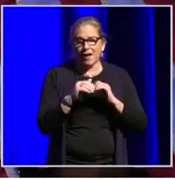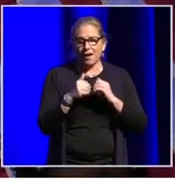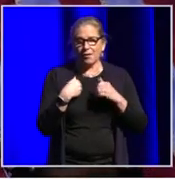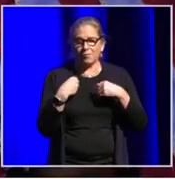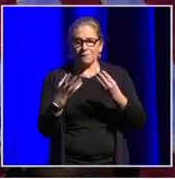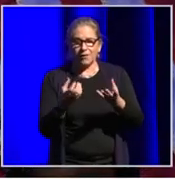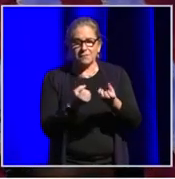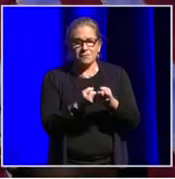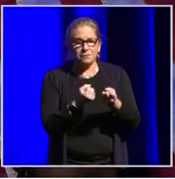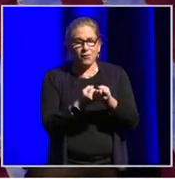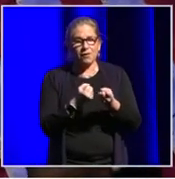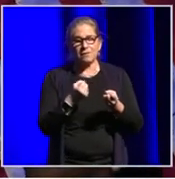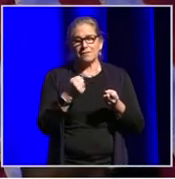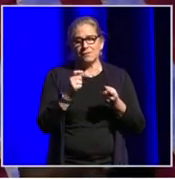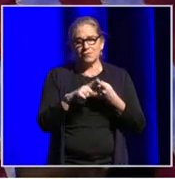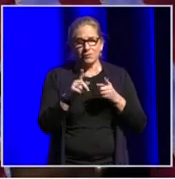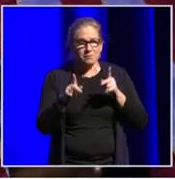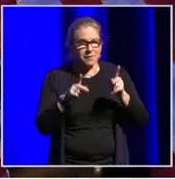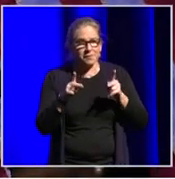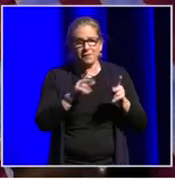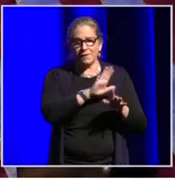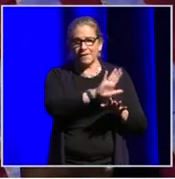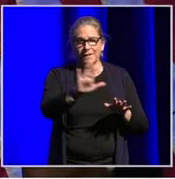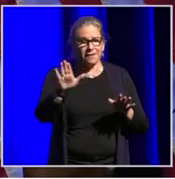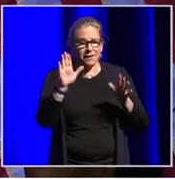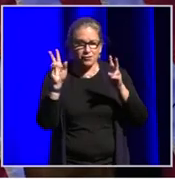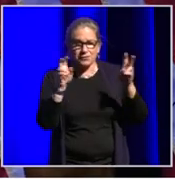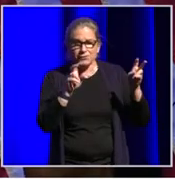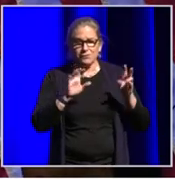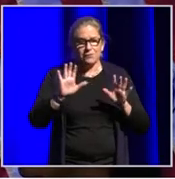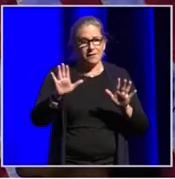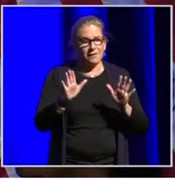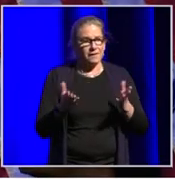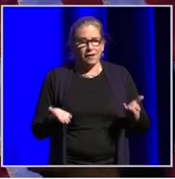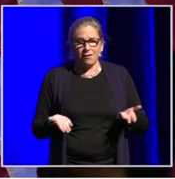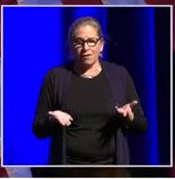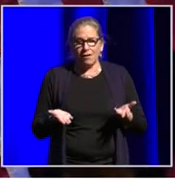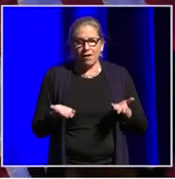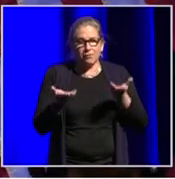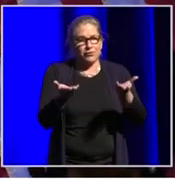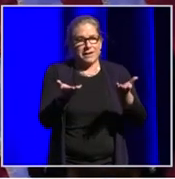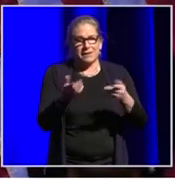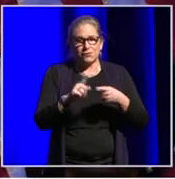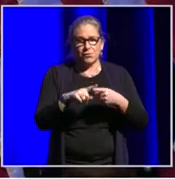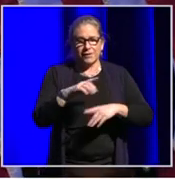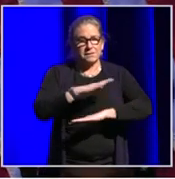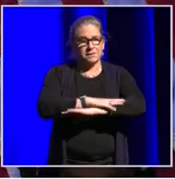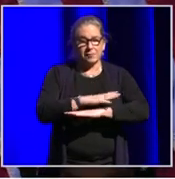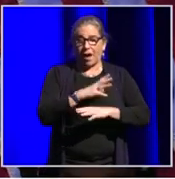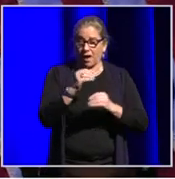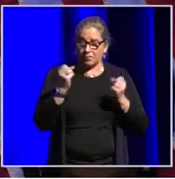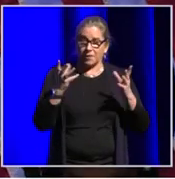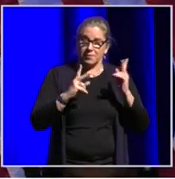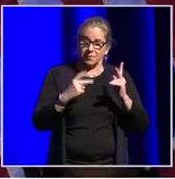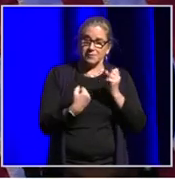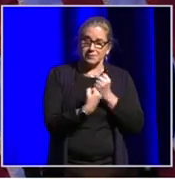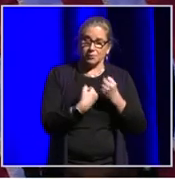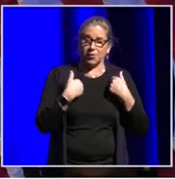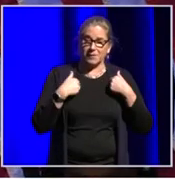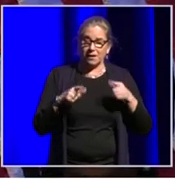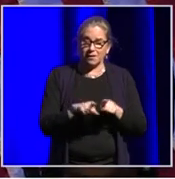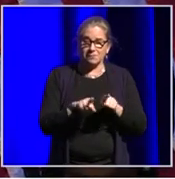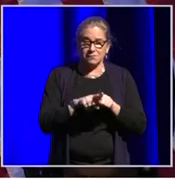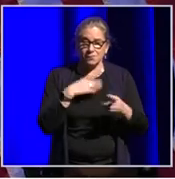As those serving in elected office know, with those conversations between voters that we're not a part of